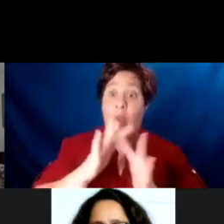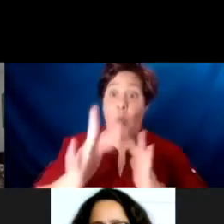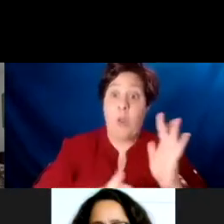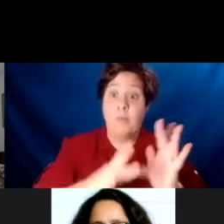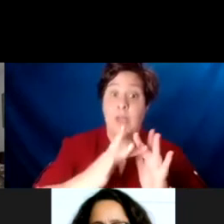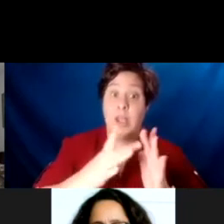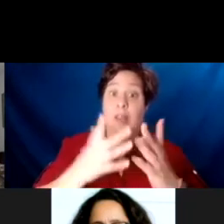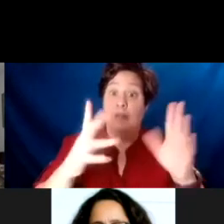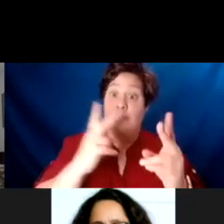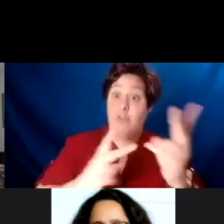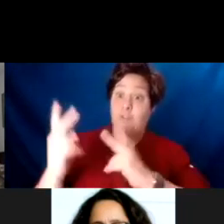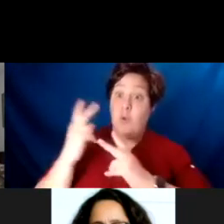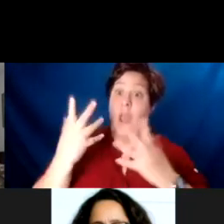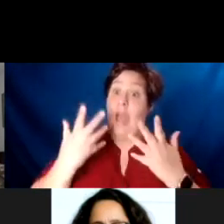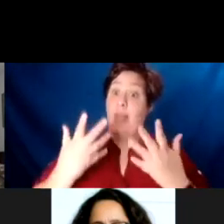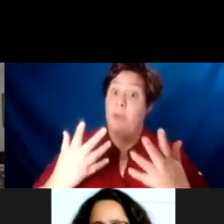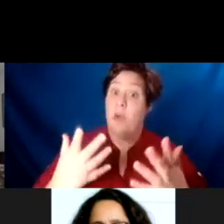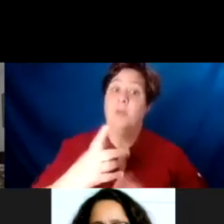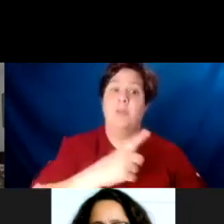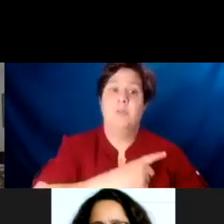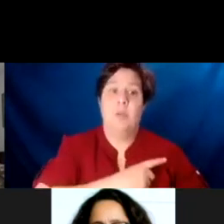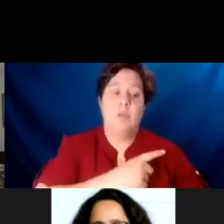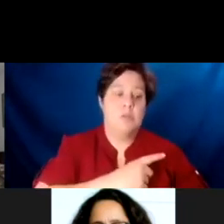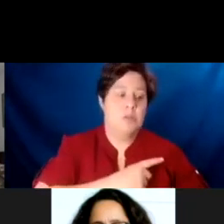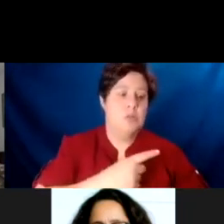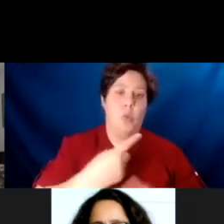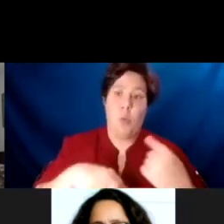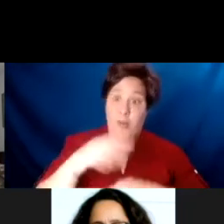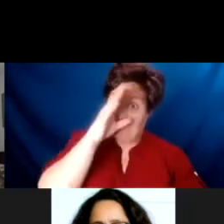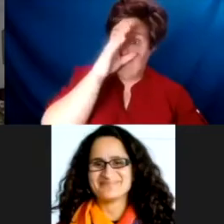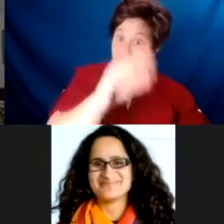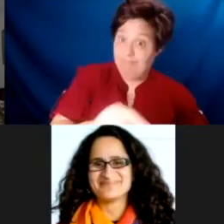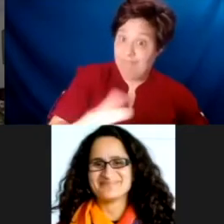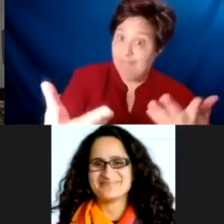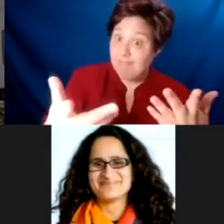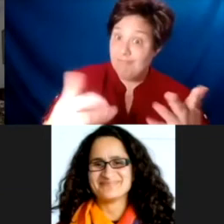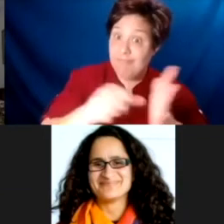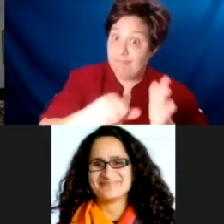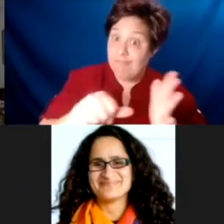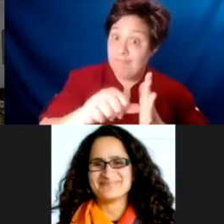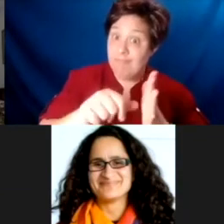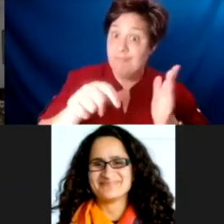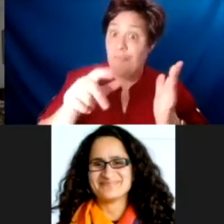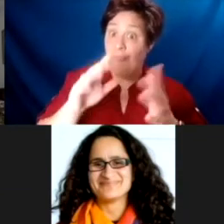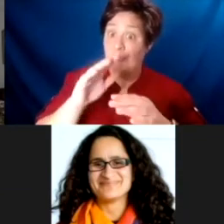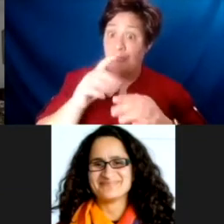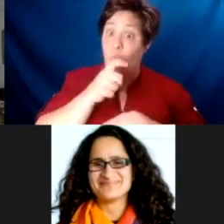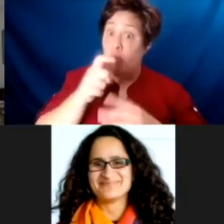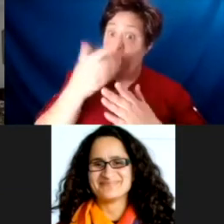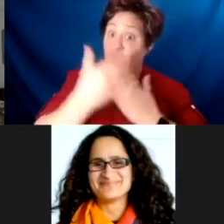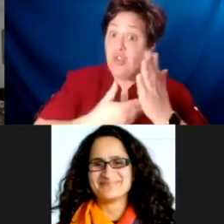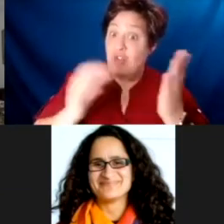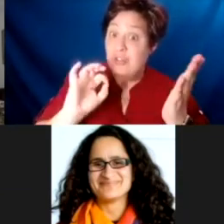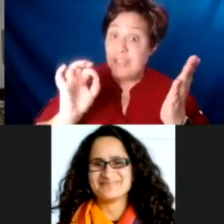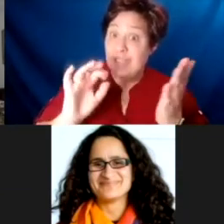under review, because we obviously pointed out the problematics of not having Word documents. Yeah. So